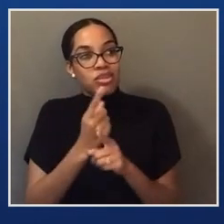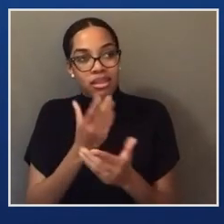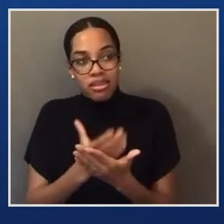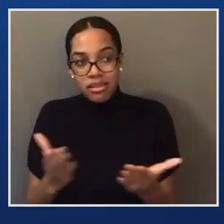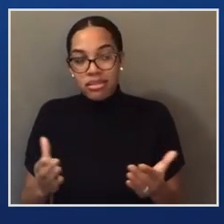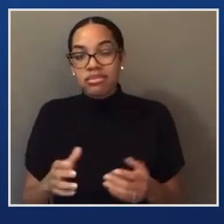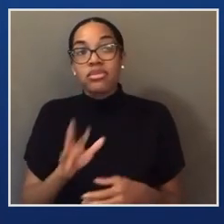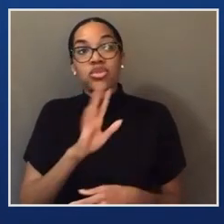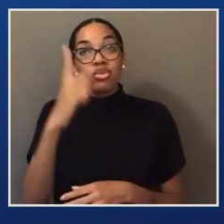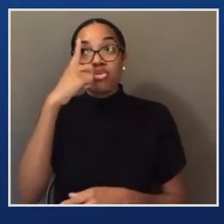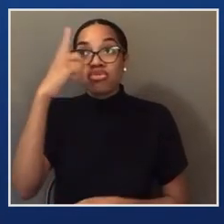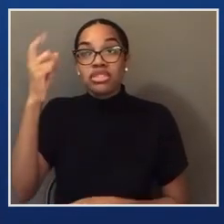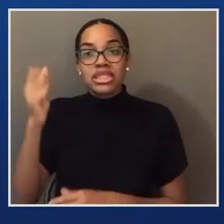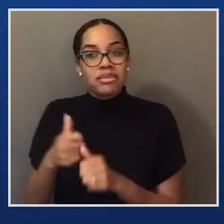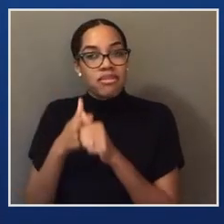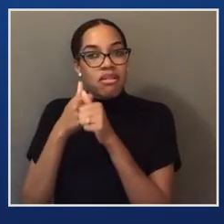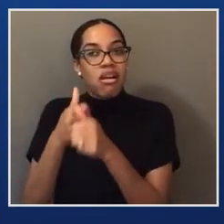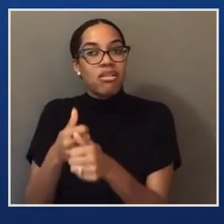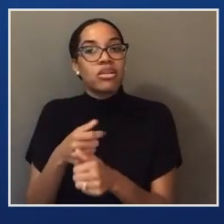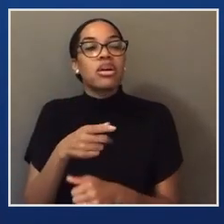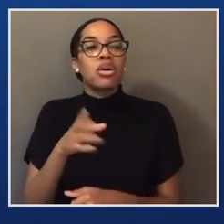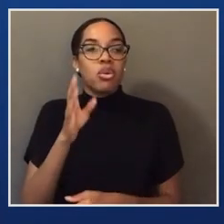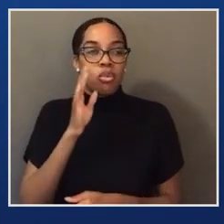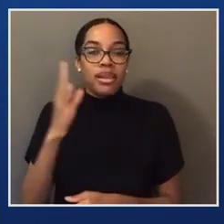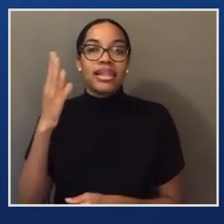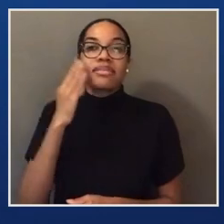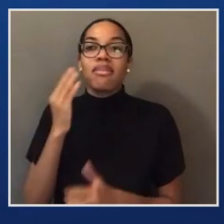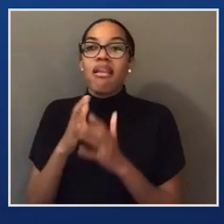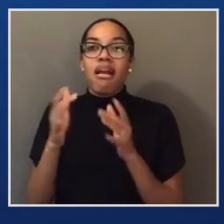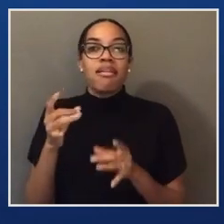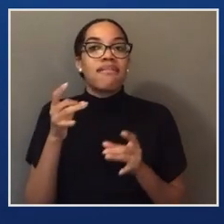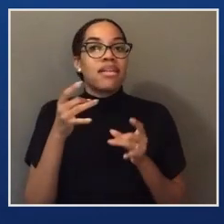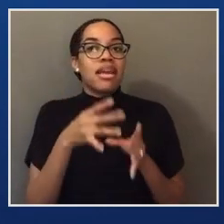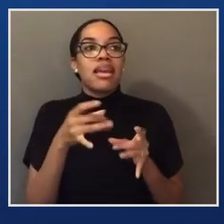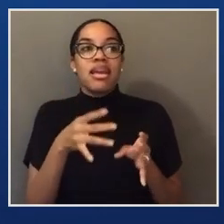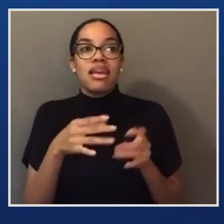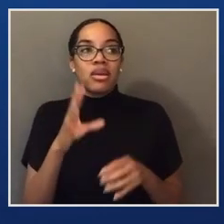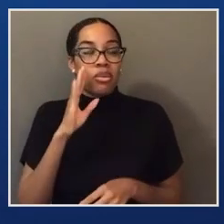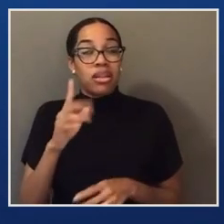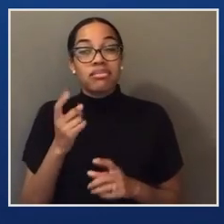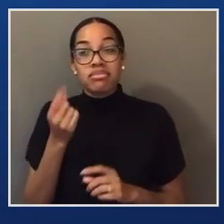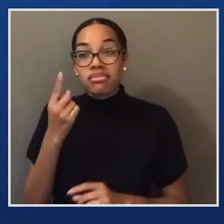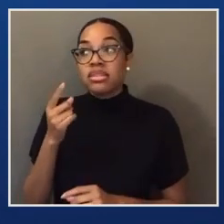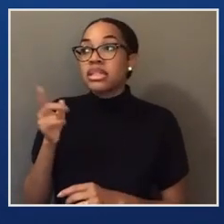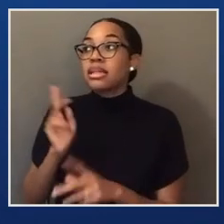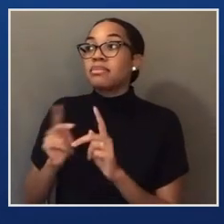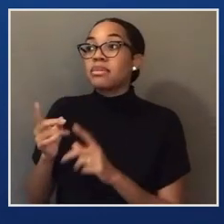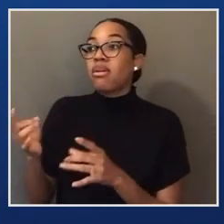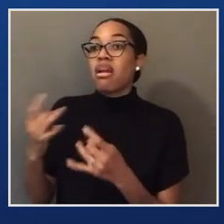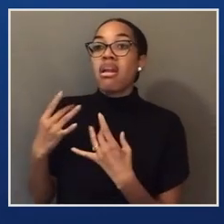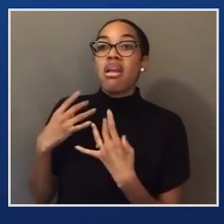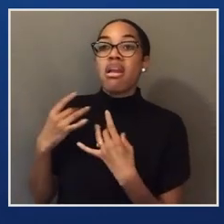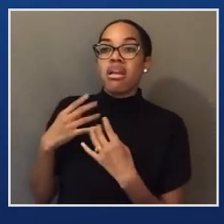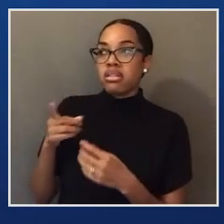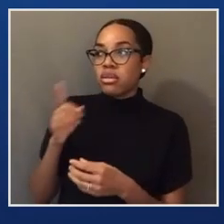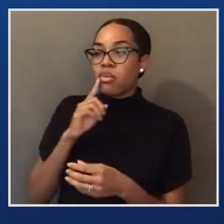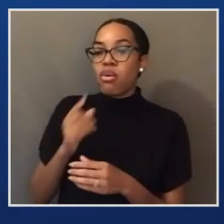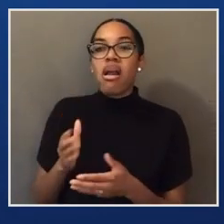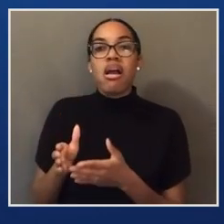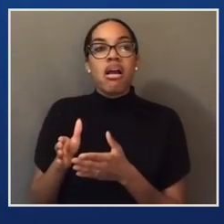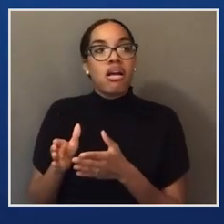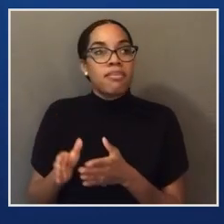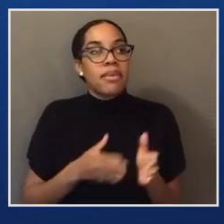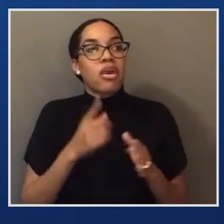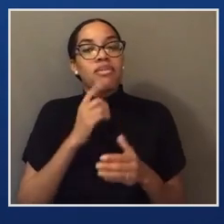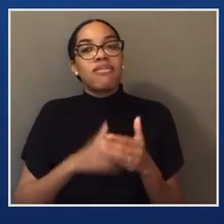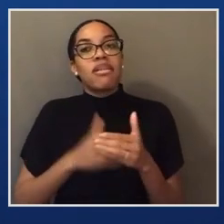lot of hate in your way. You should challenge that. You can welcome that. Because hate is only going to, you know, propel you to the next level. Because if you can control